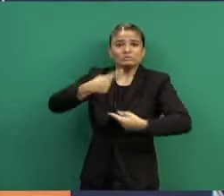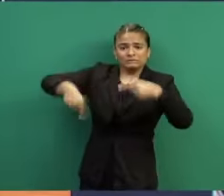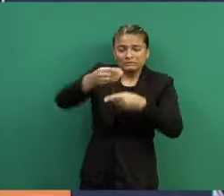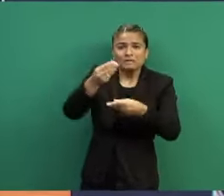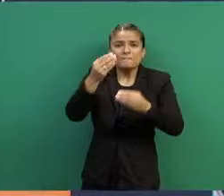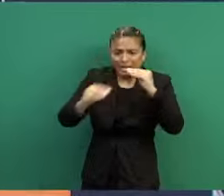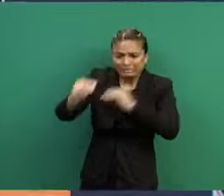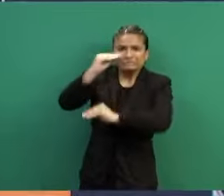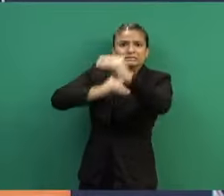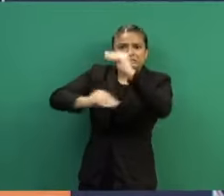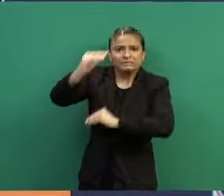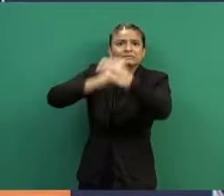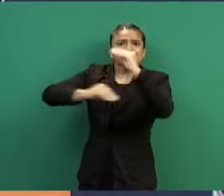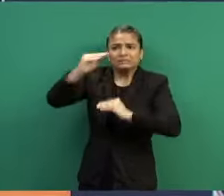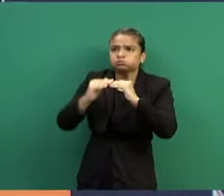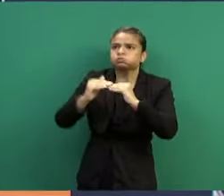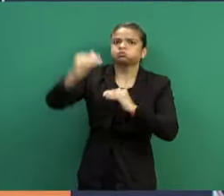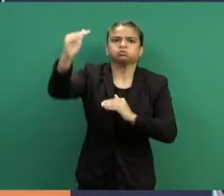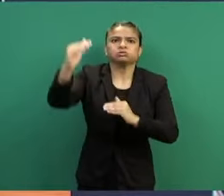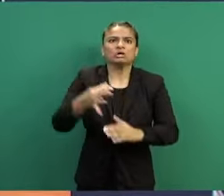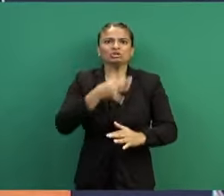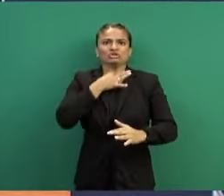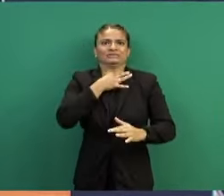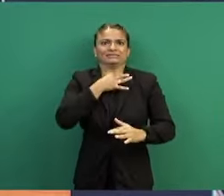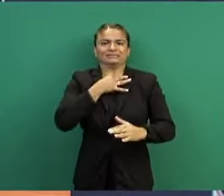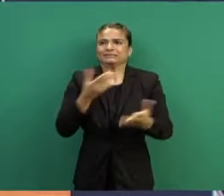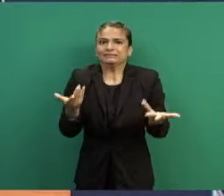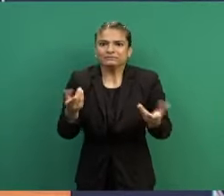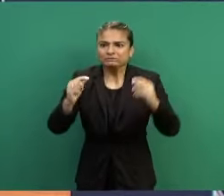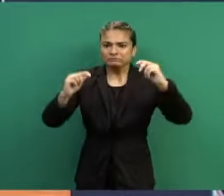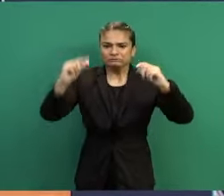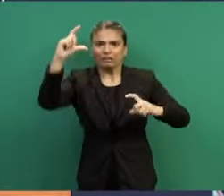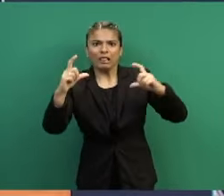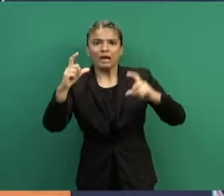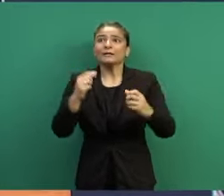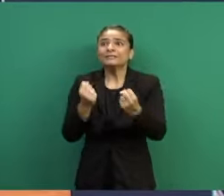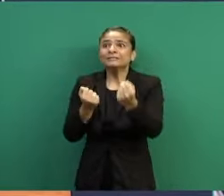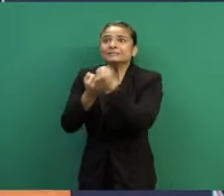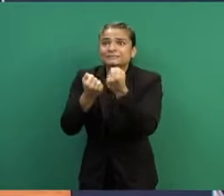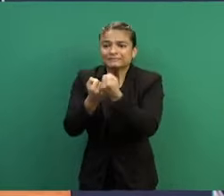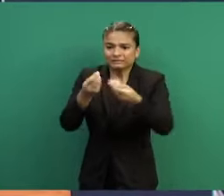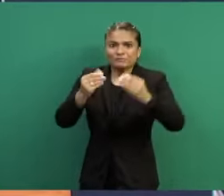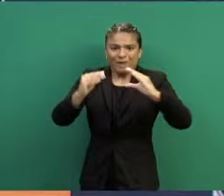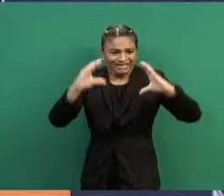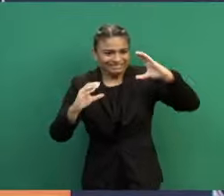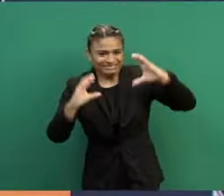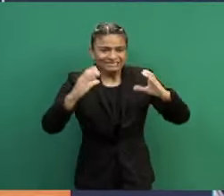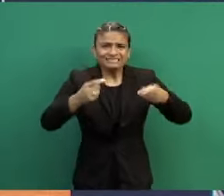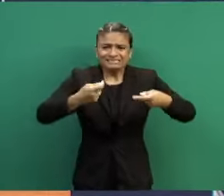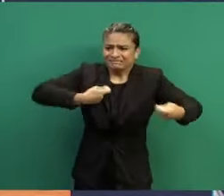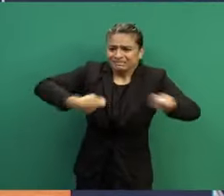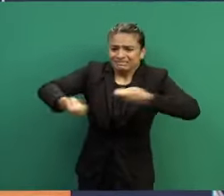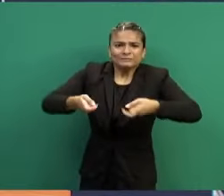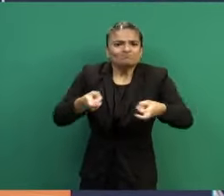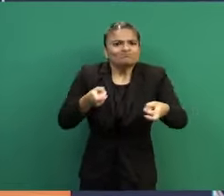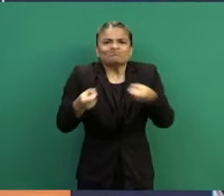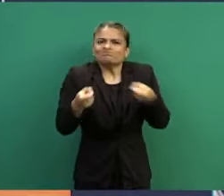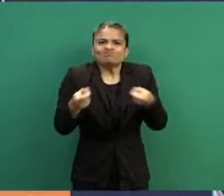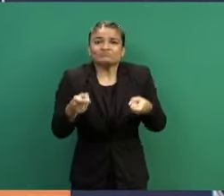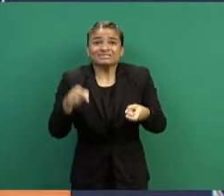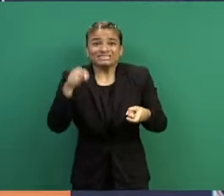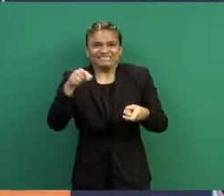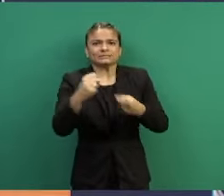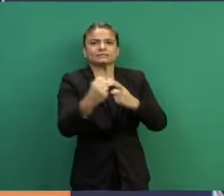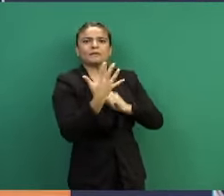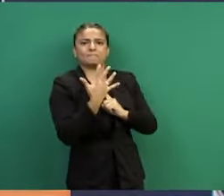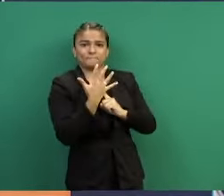risk-off episodes. The implied starting point for the rand forecast is 18 rand 76 cents to the US